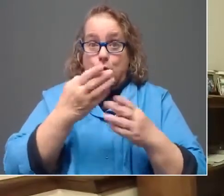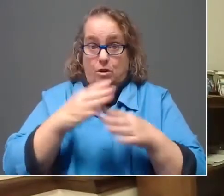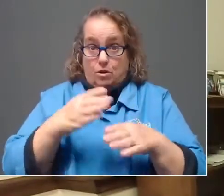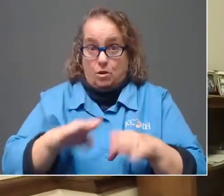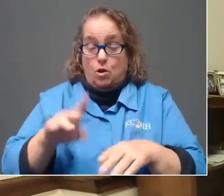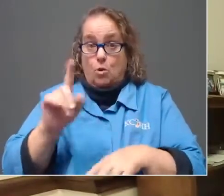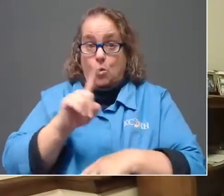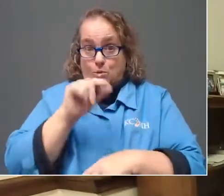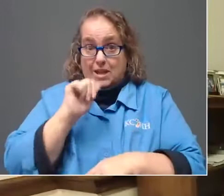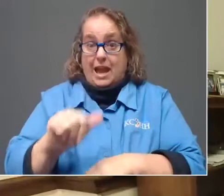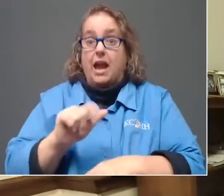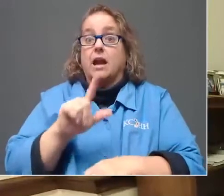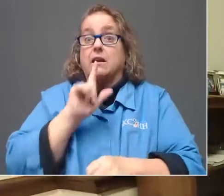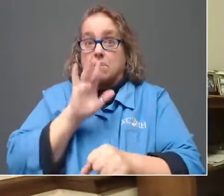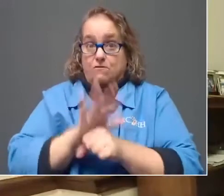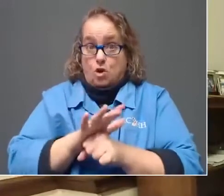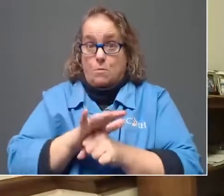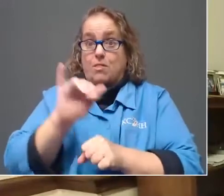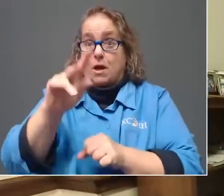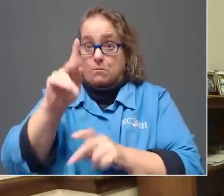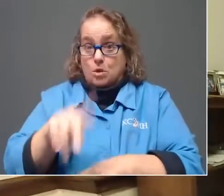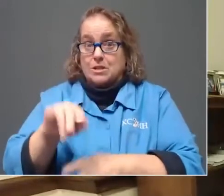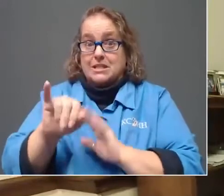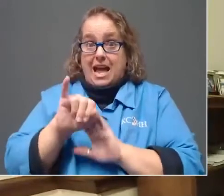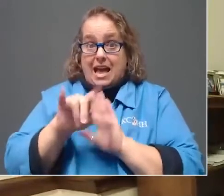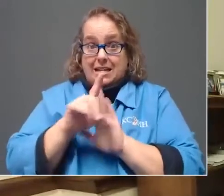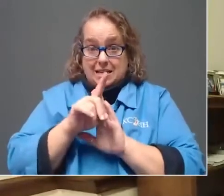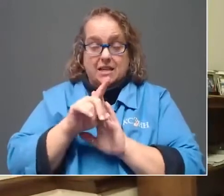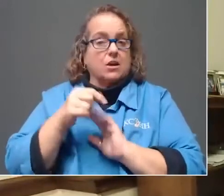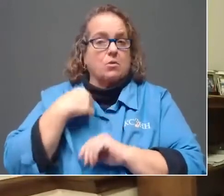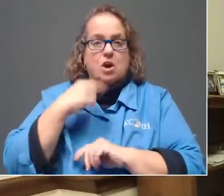the identity of the claimant, we are only left with